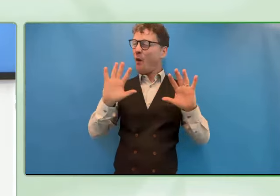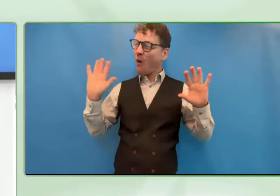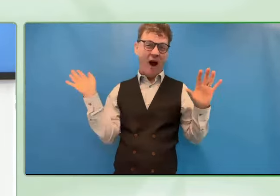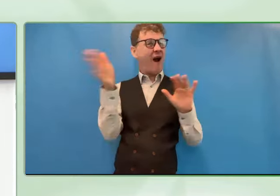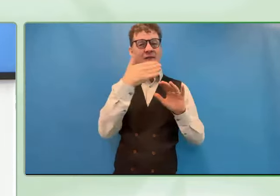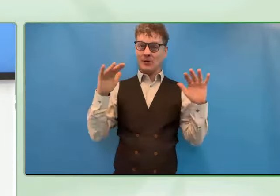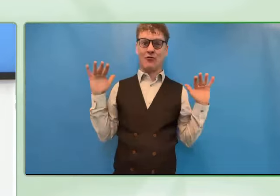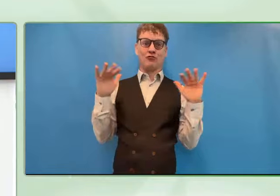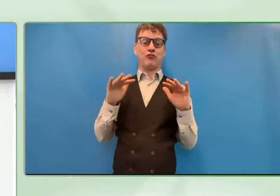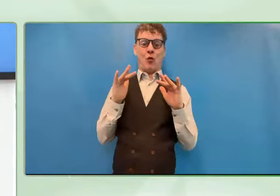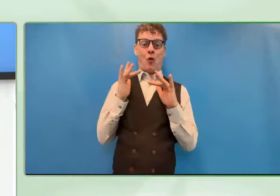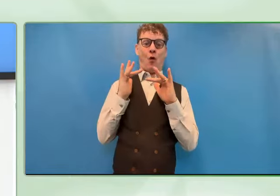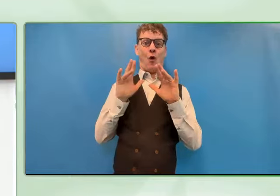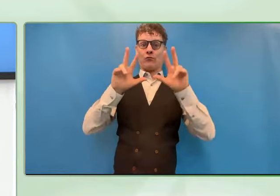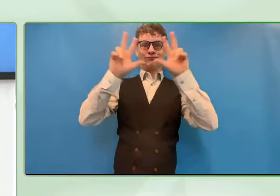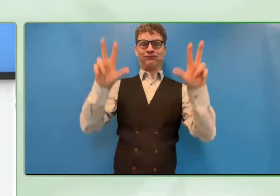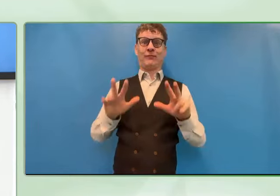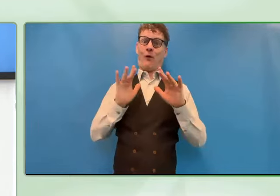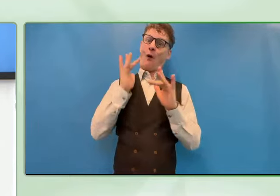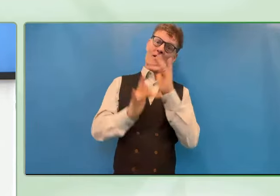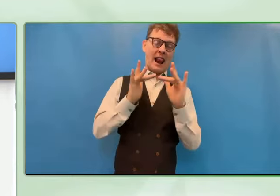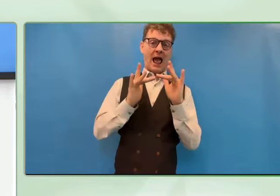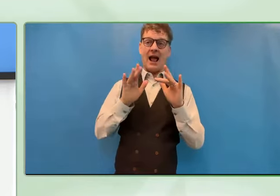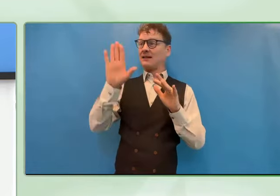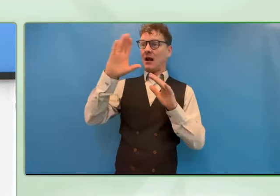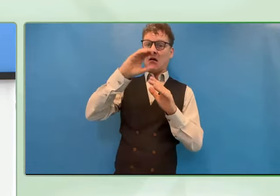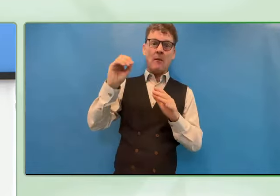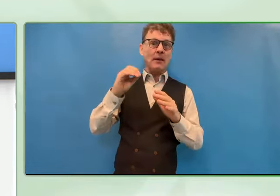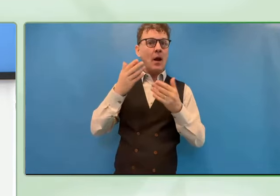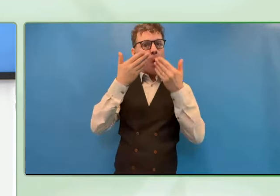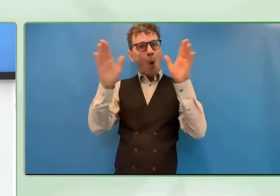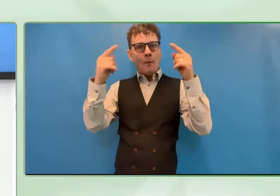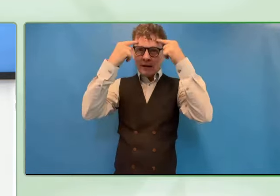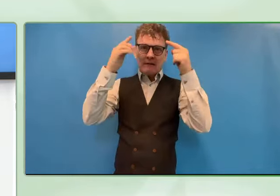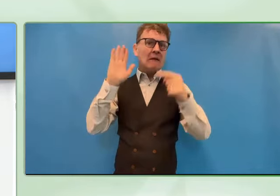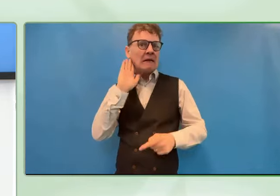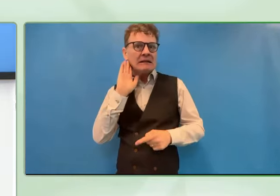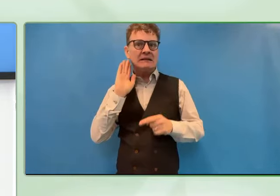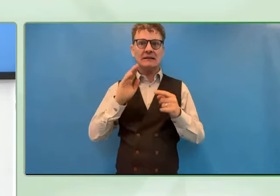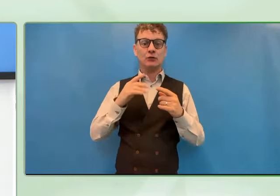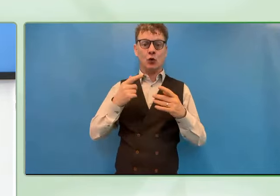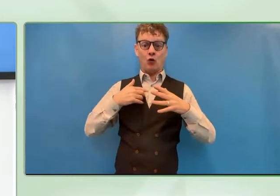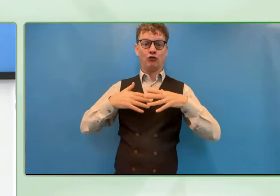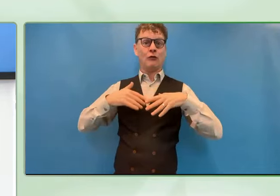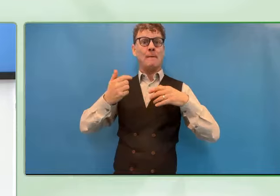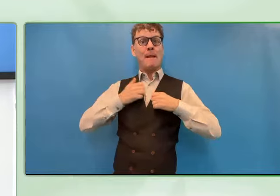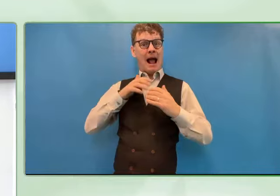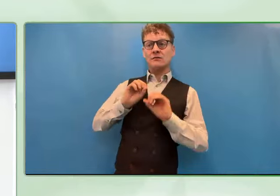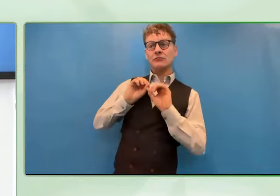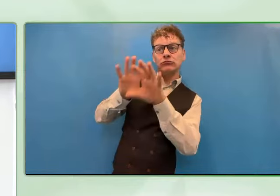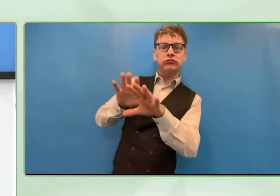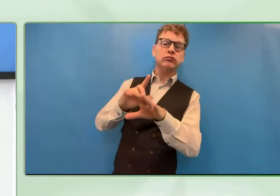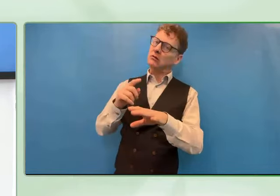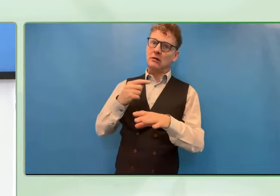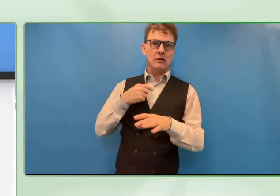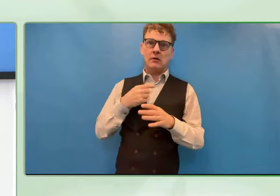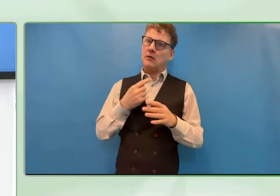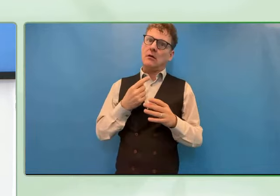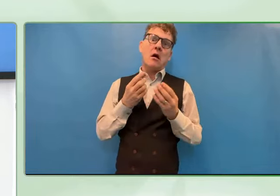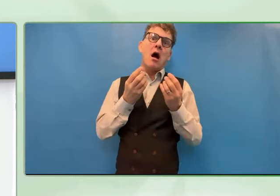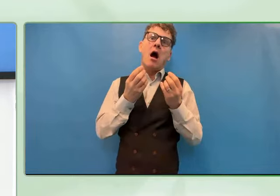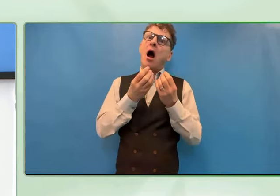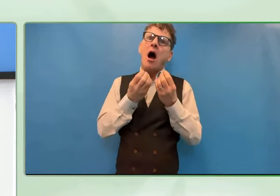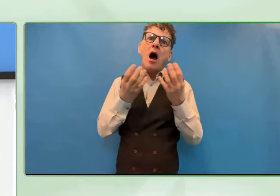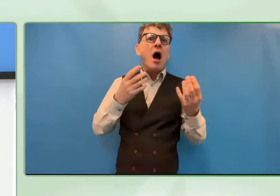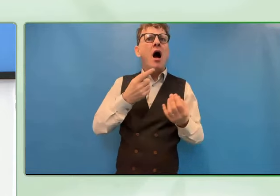time were open to listen to your ideas. And during COVID, we built our whole network where I started to reach out through friends, through cold no. And